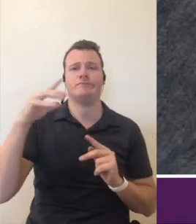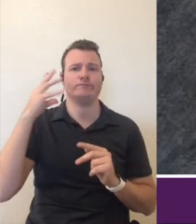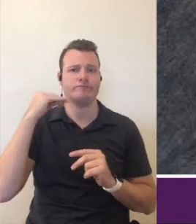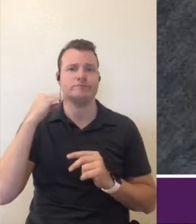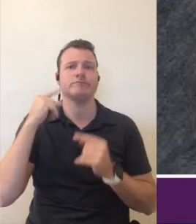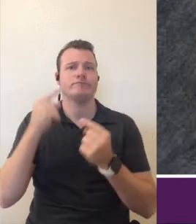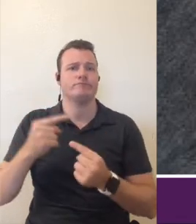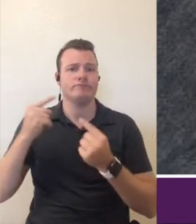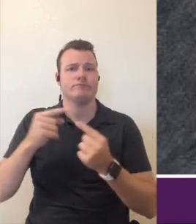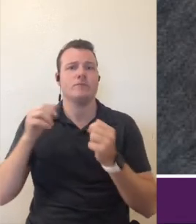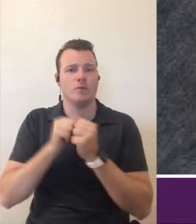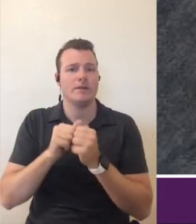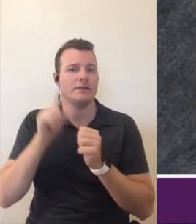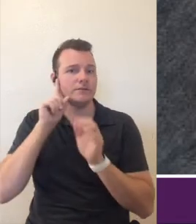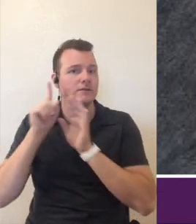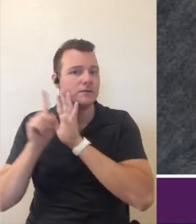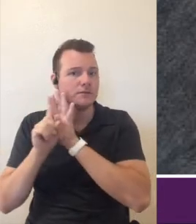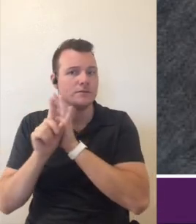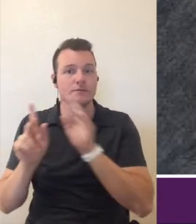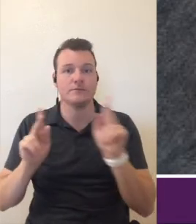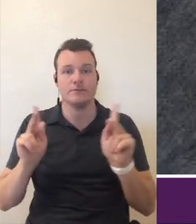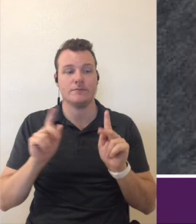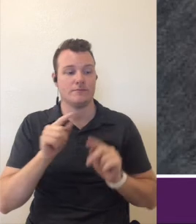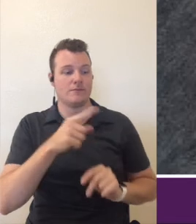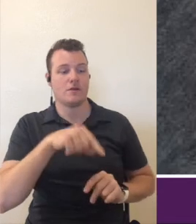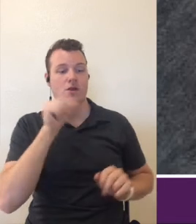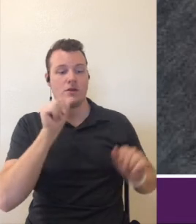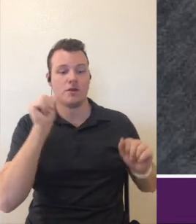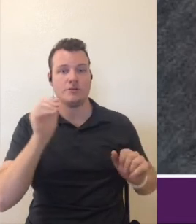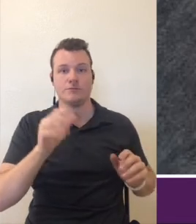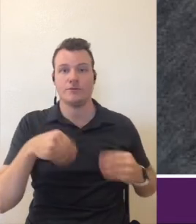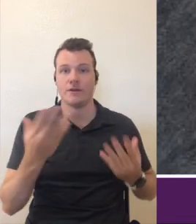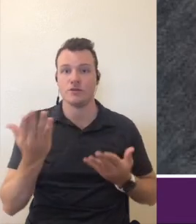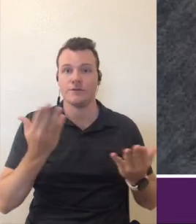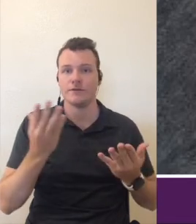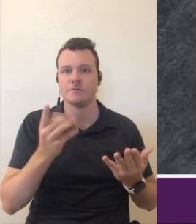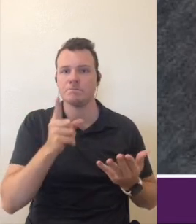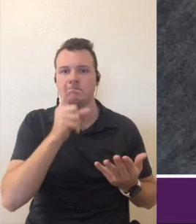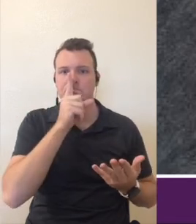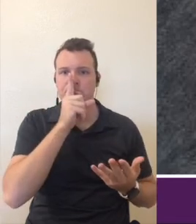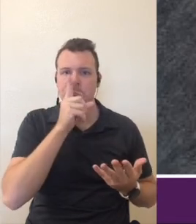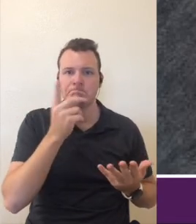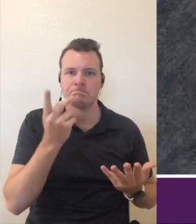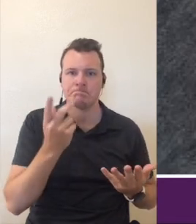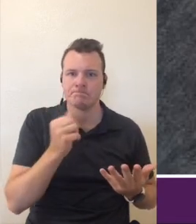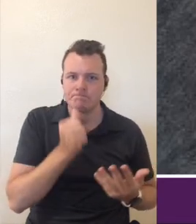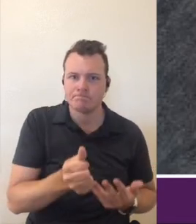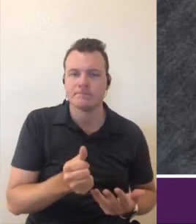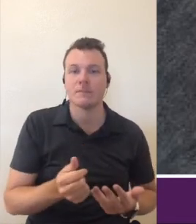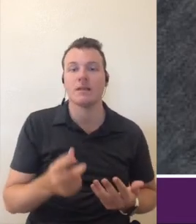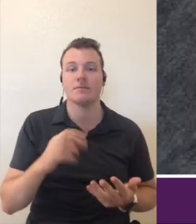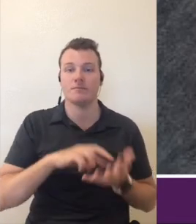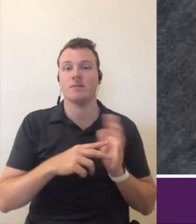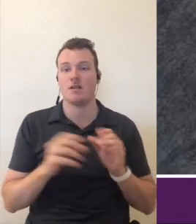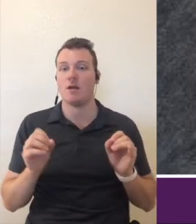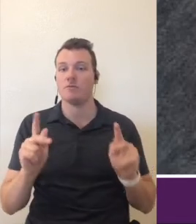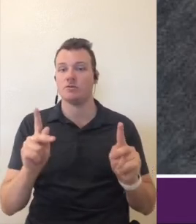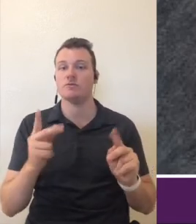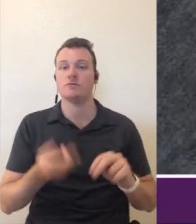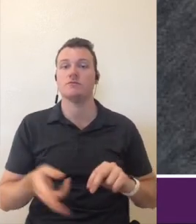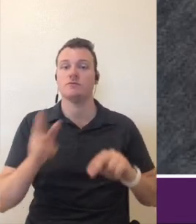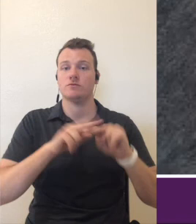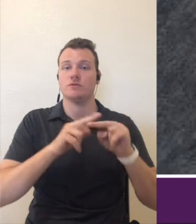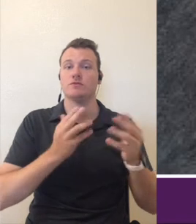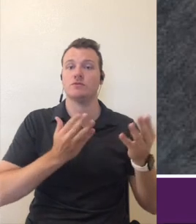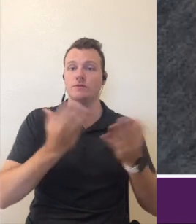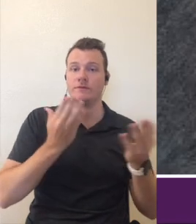a large population that struggles with tinnitus, but not everybody is providing that service. So now this leads